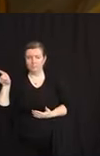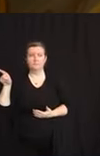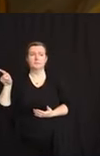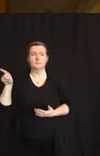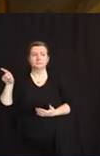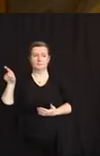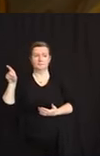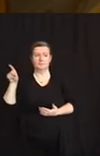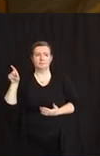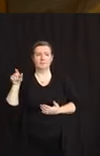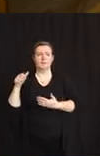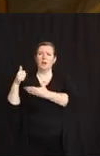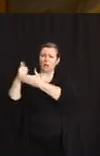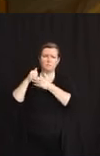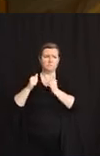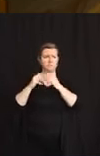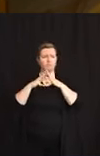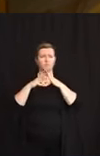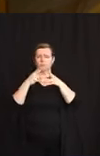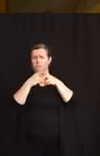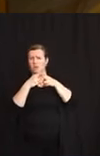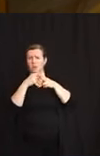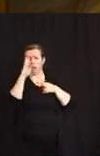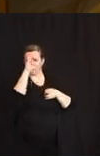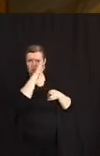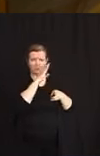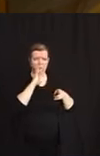for today's report. As the hospitals reported last night,